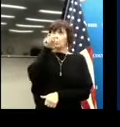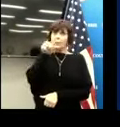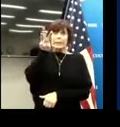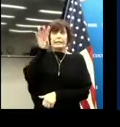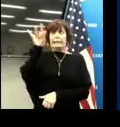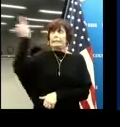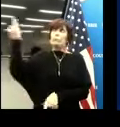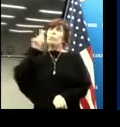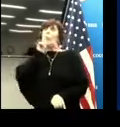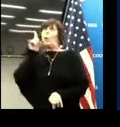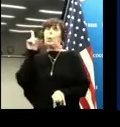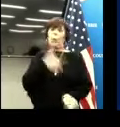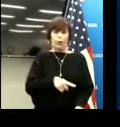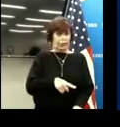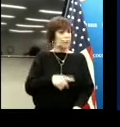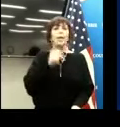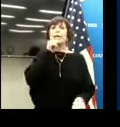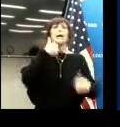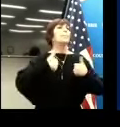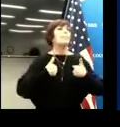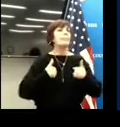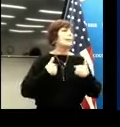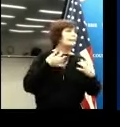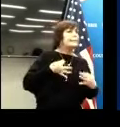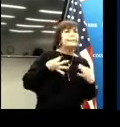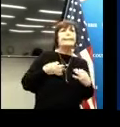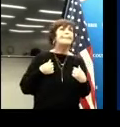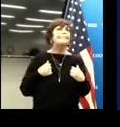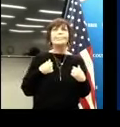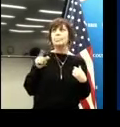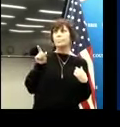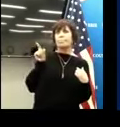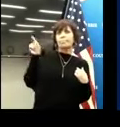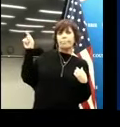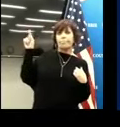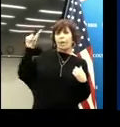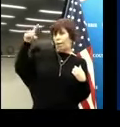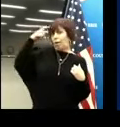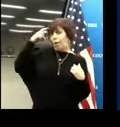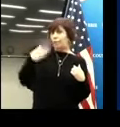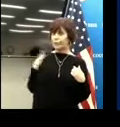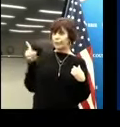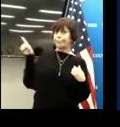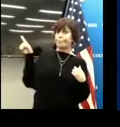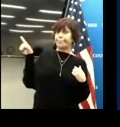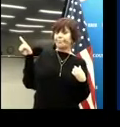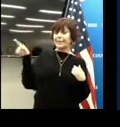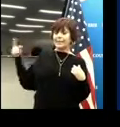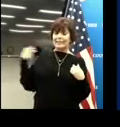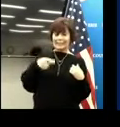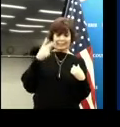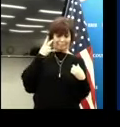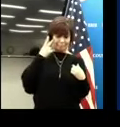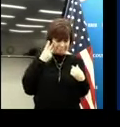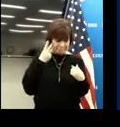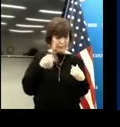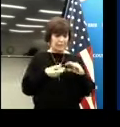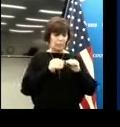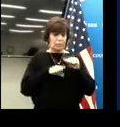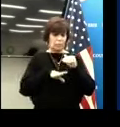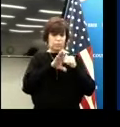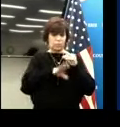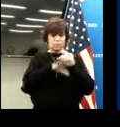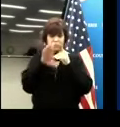202.68. So this is not myself making it up. This is what's been in place with regards to the cluster zones for the